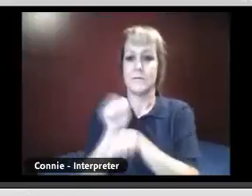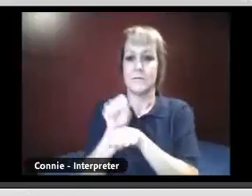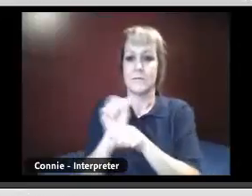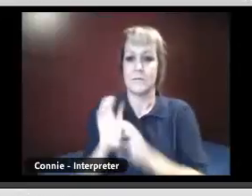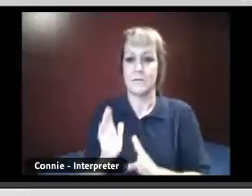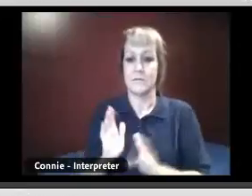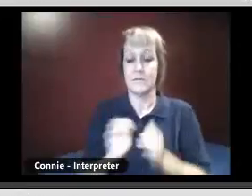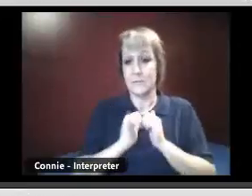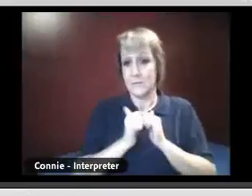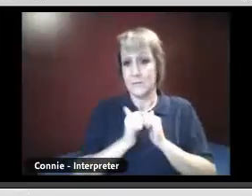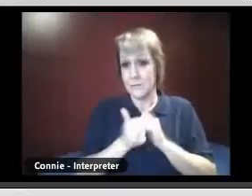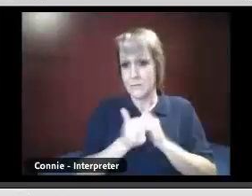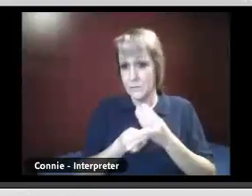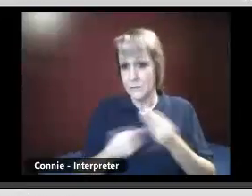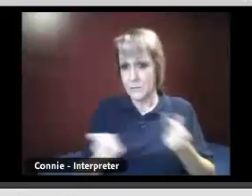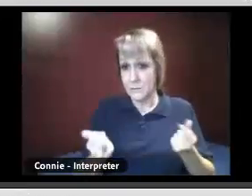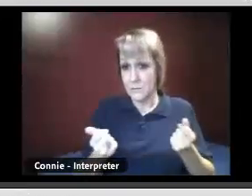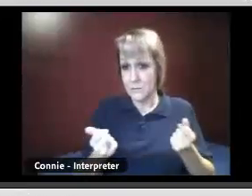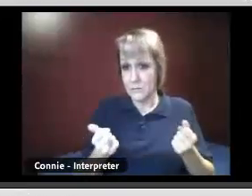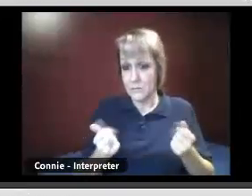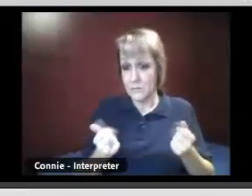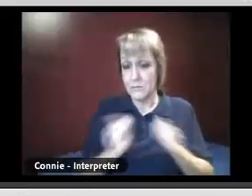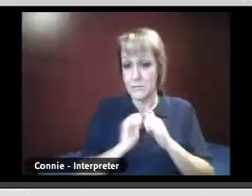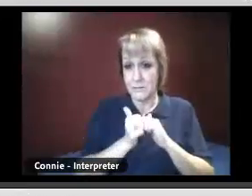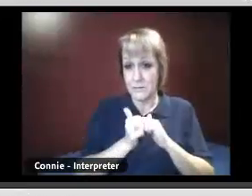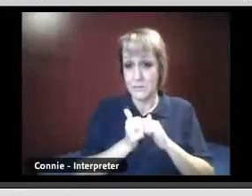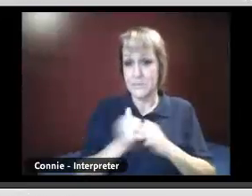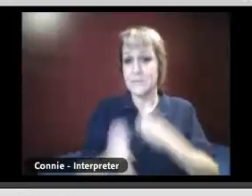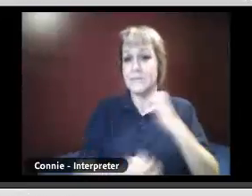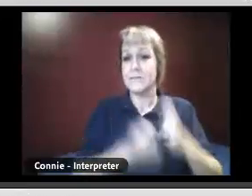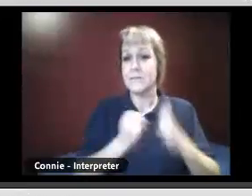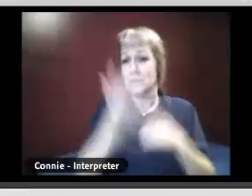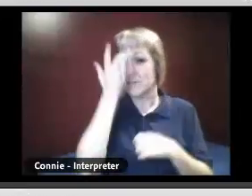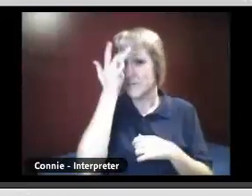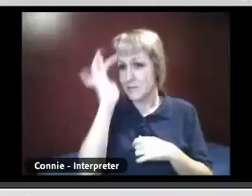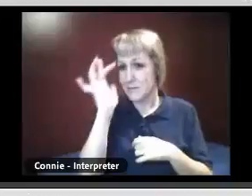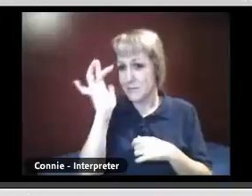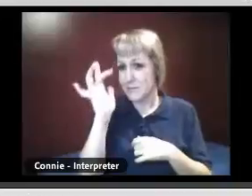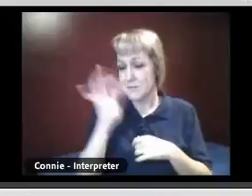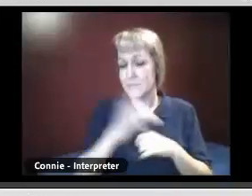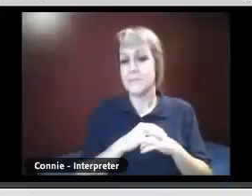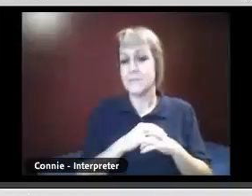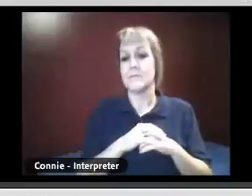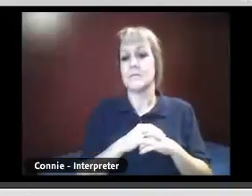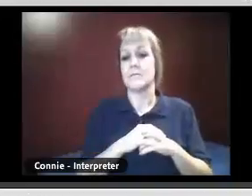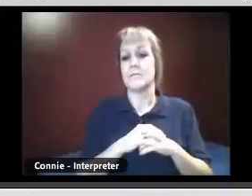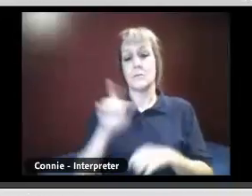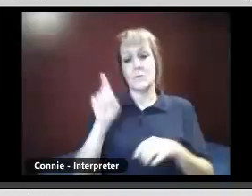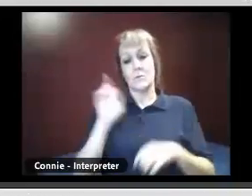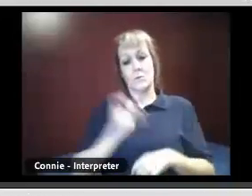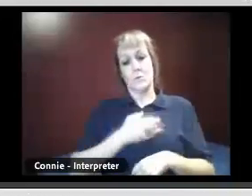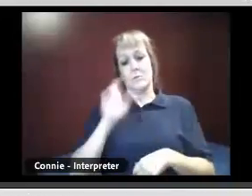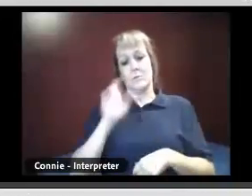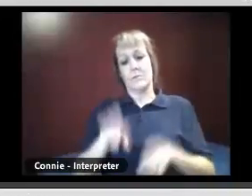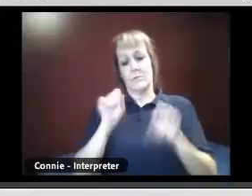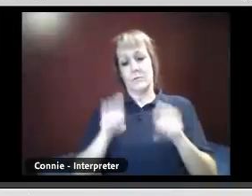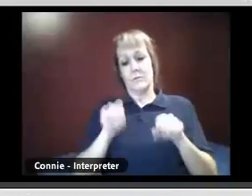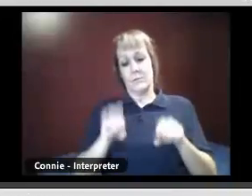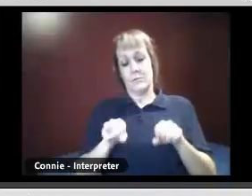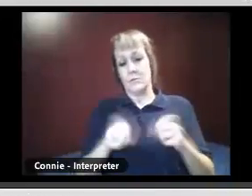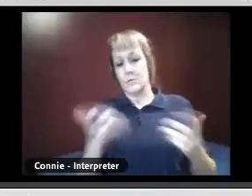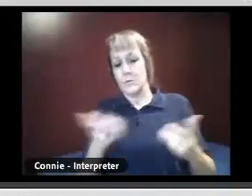go about that, here's the how. Here's where emotional intelligence comes into play. We have to be able to find out really what the